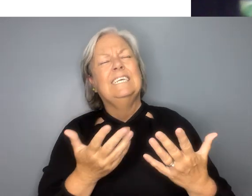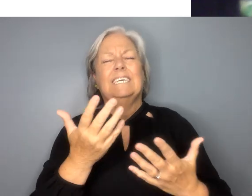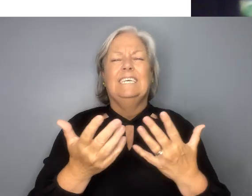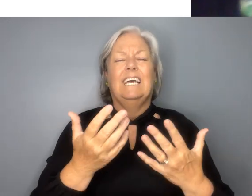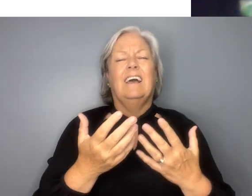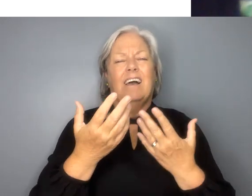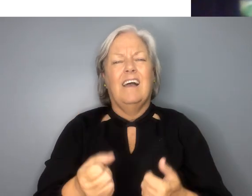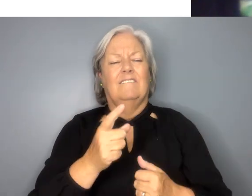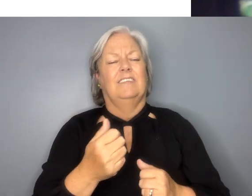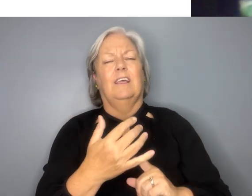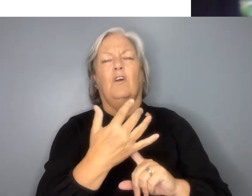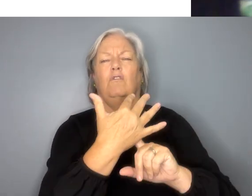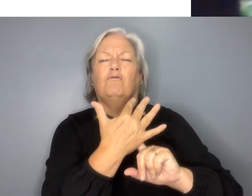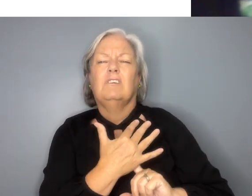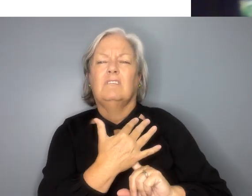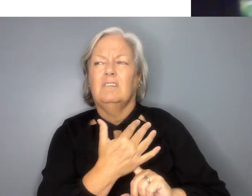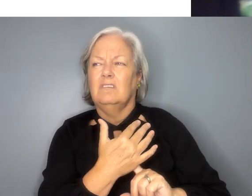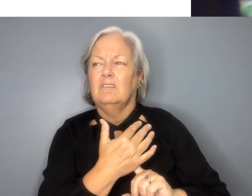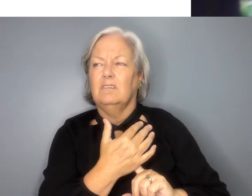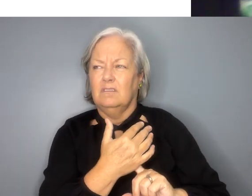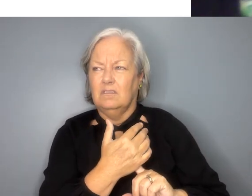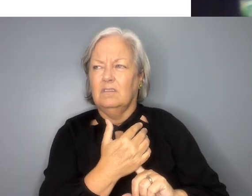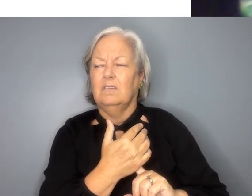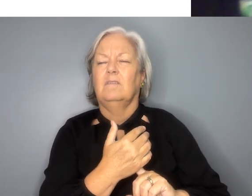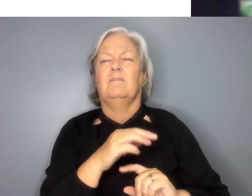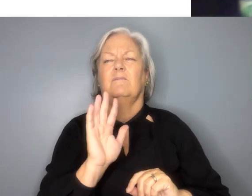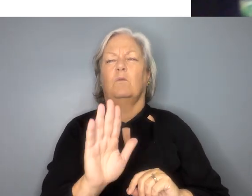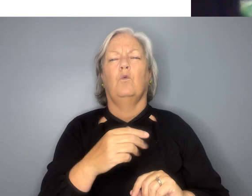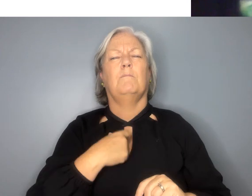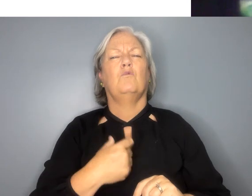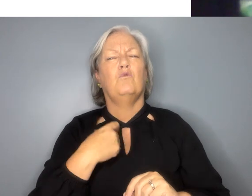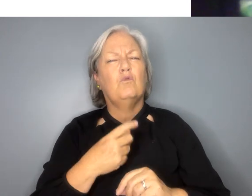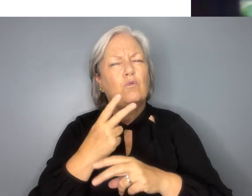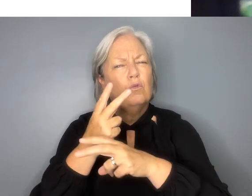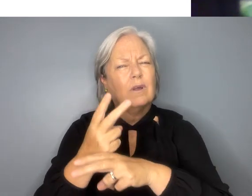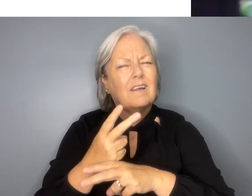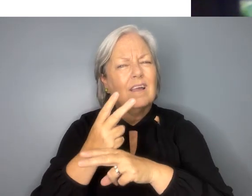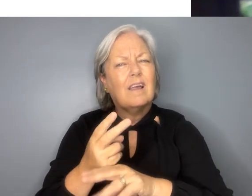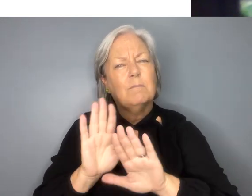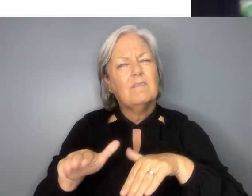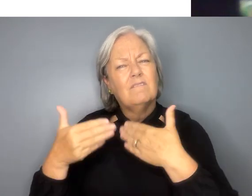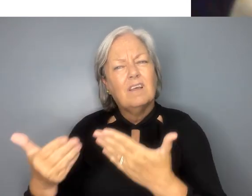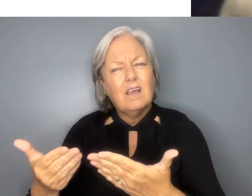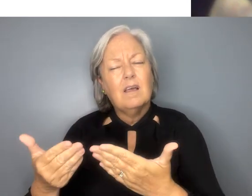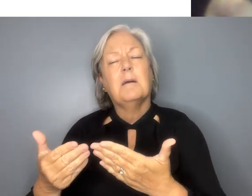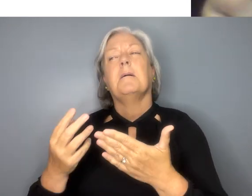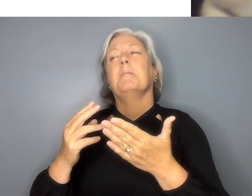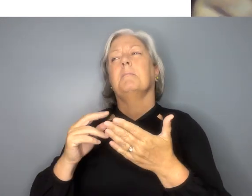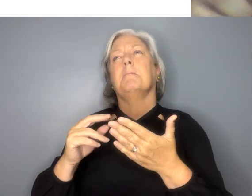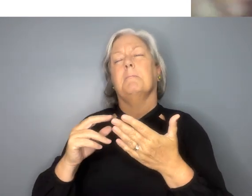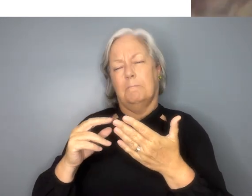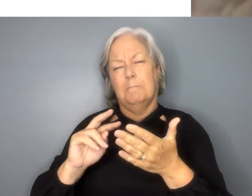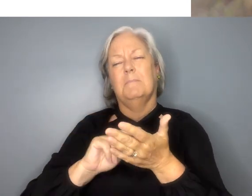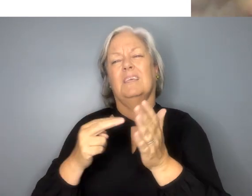pressure, especially when you're dealing with personal care providers, for you to be